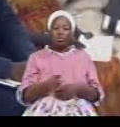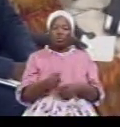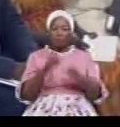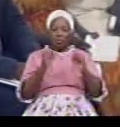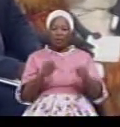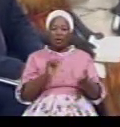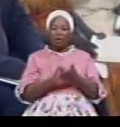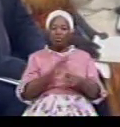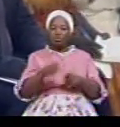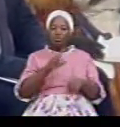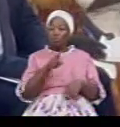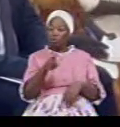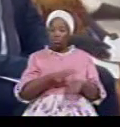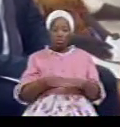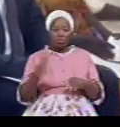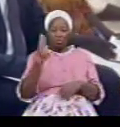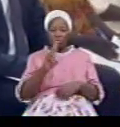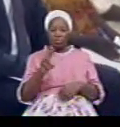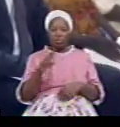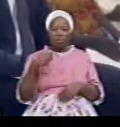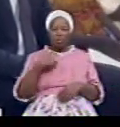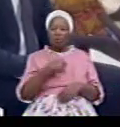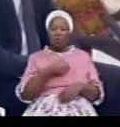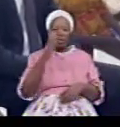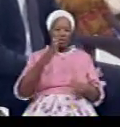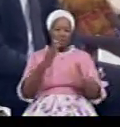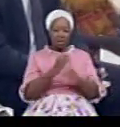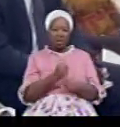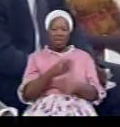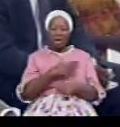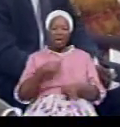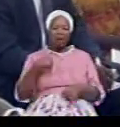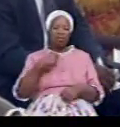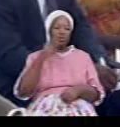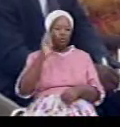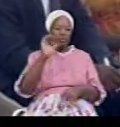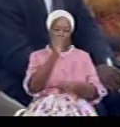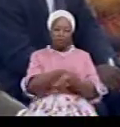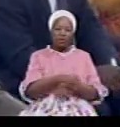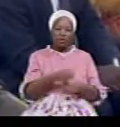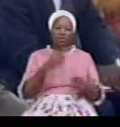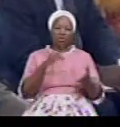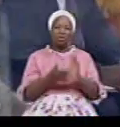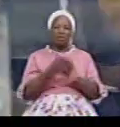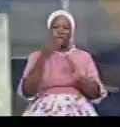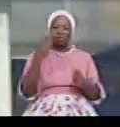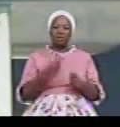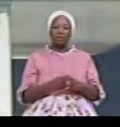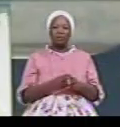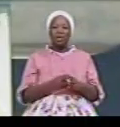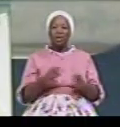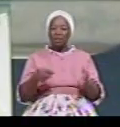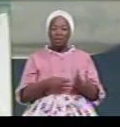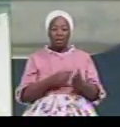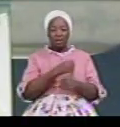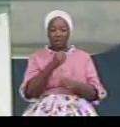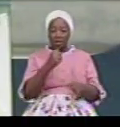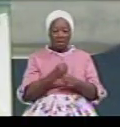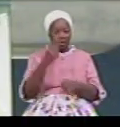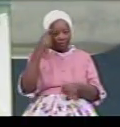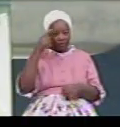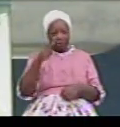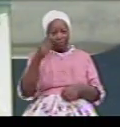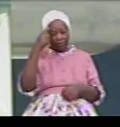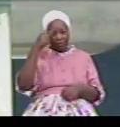power we're going to take, and we're going to be victorious. This year for you will be